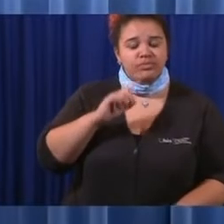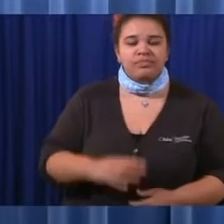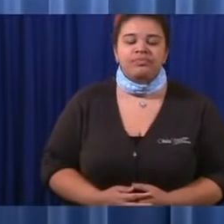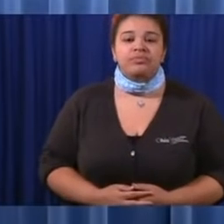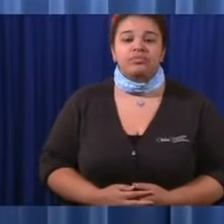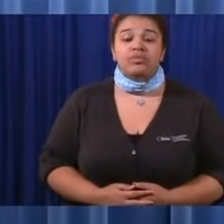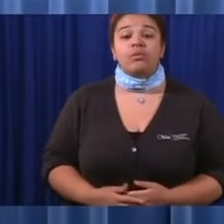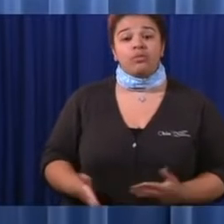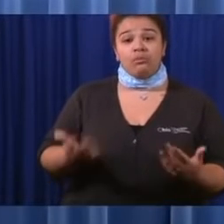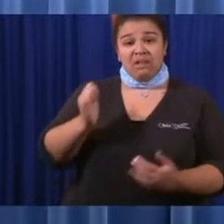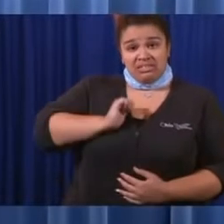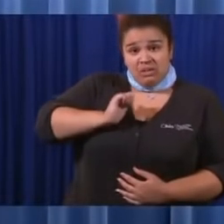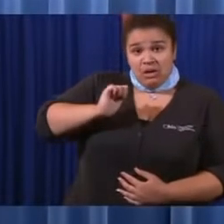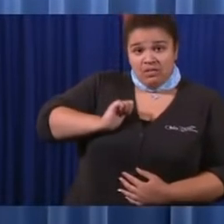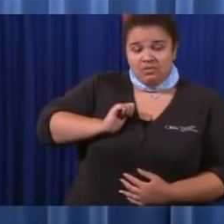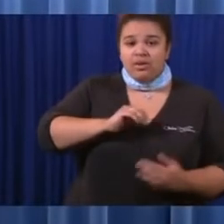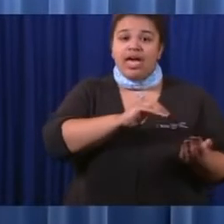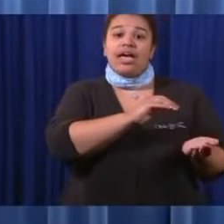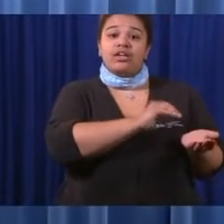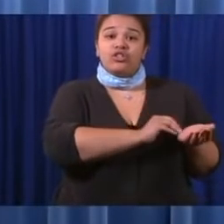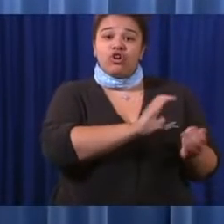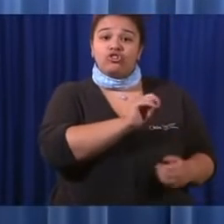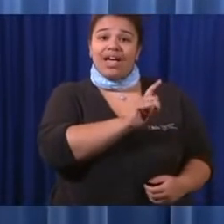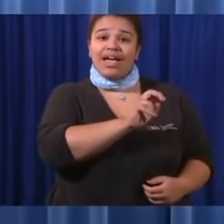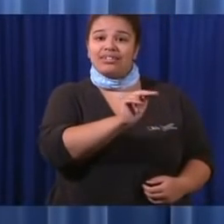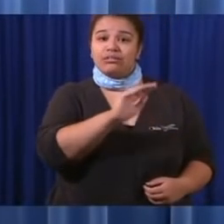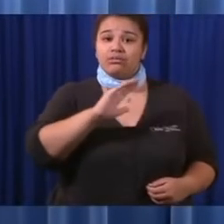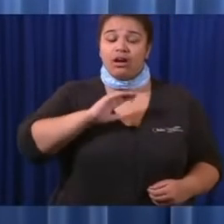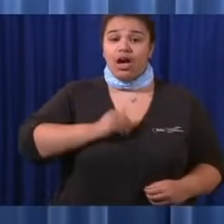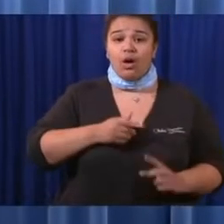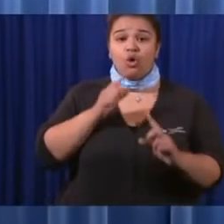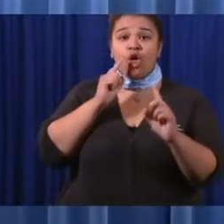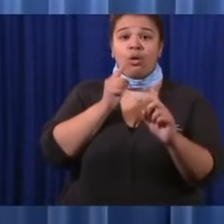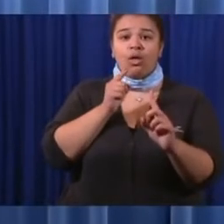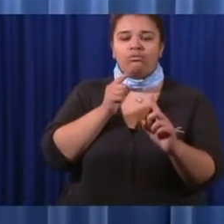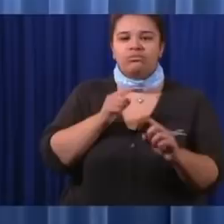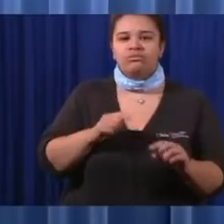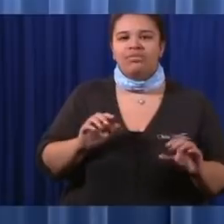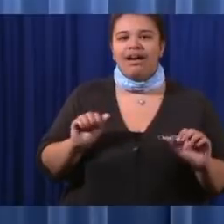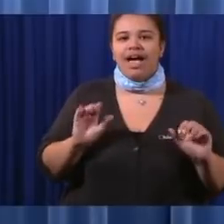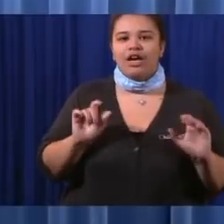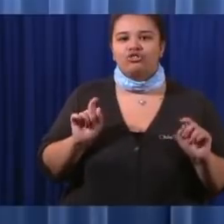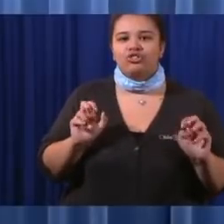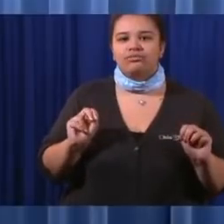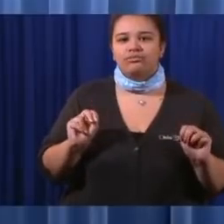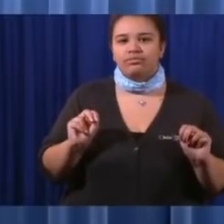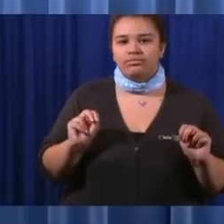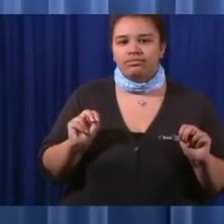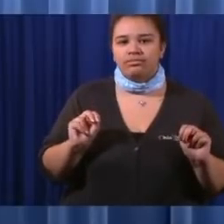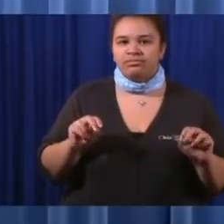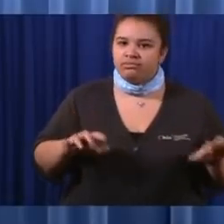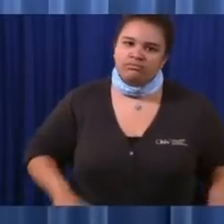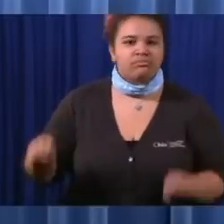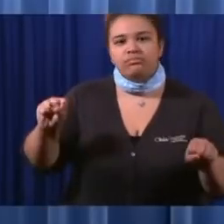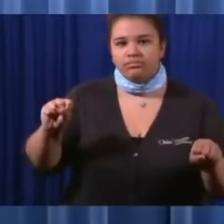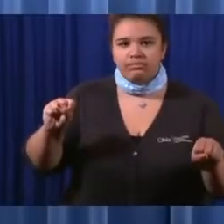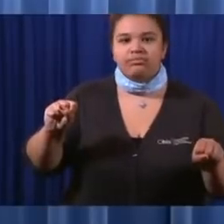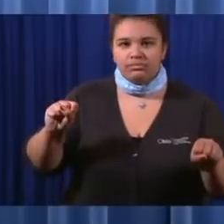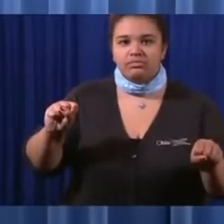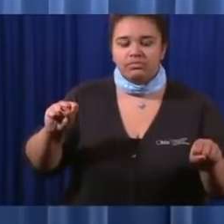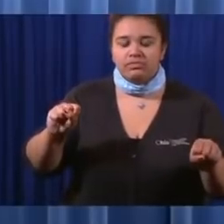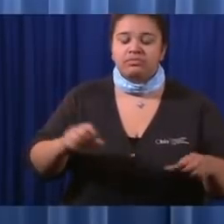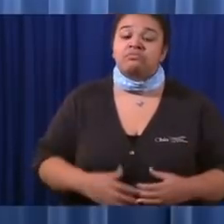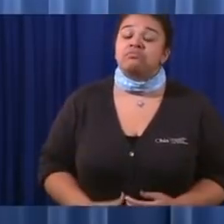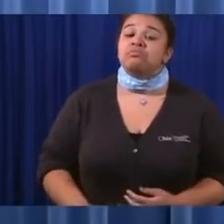administration is focused on is action. And we've outlined some things we want to do, both in the law enforcement area and in the